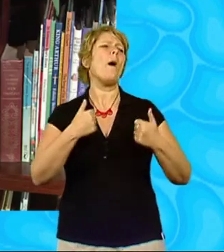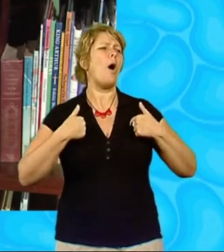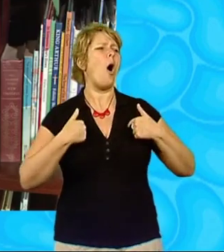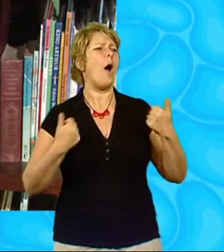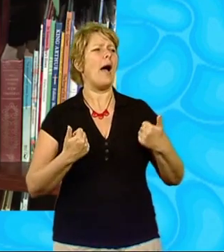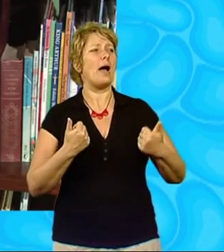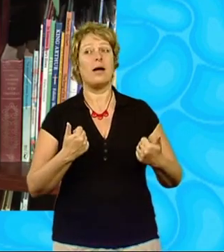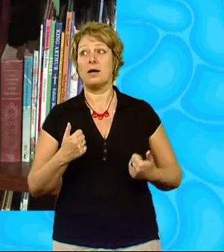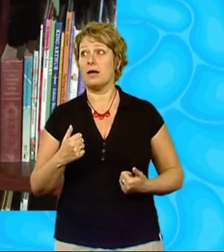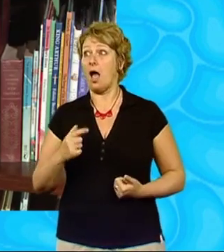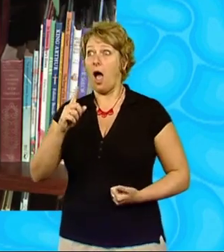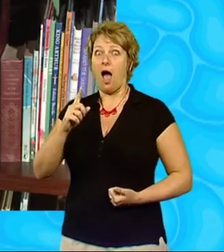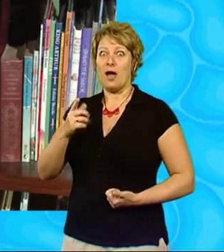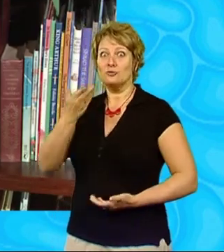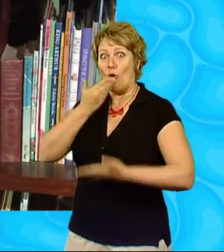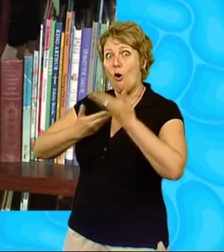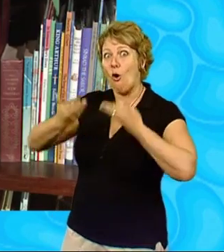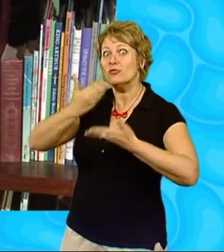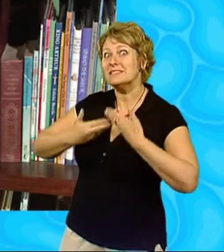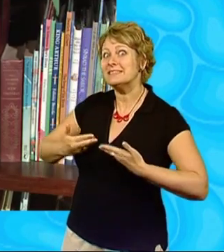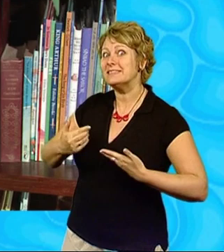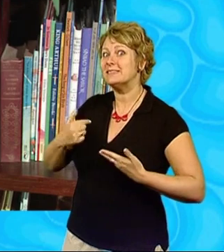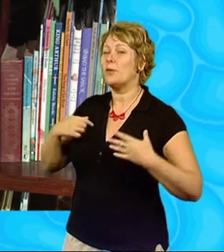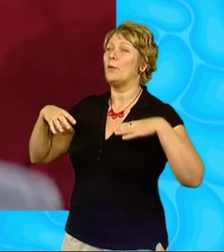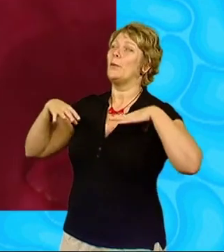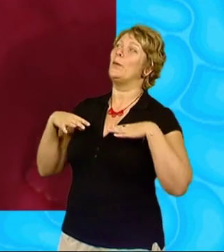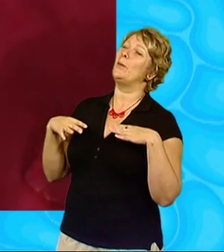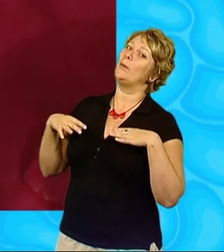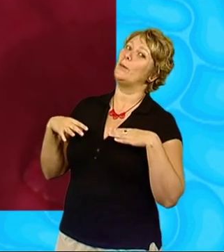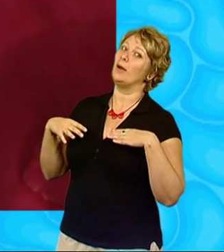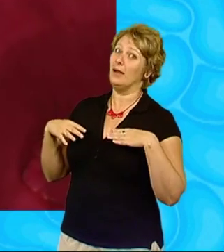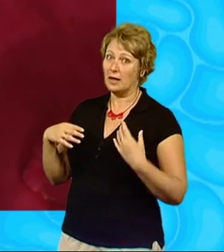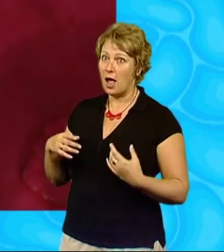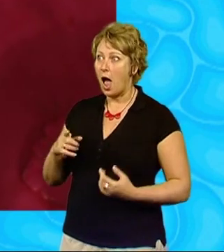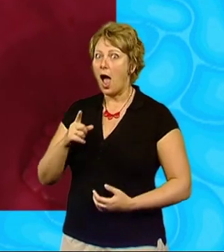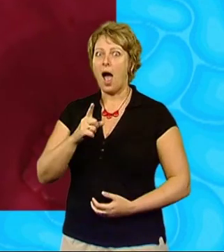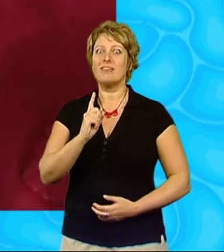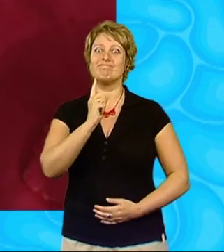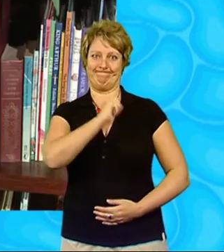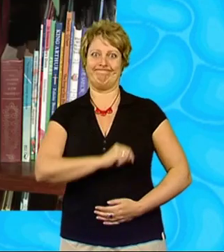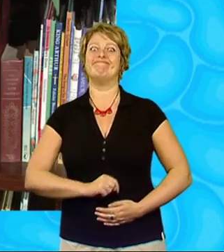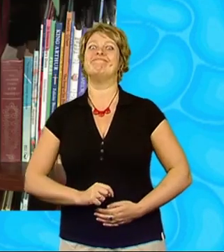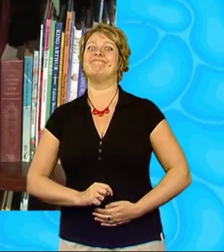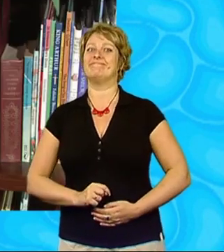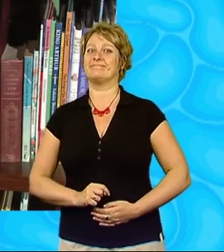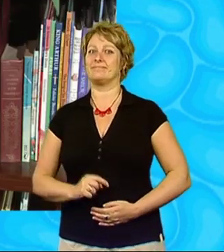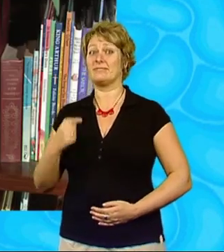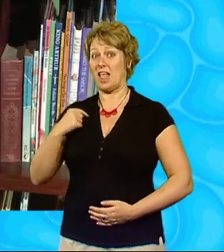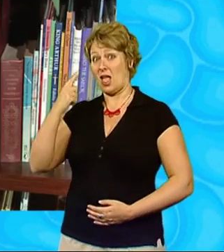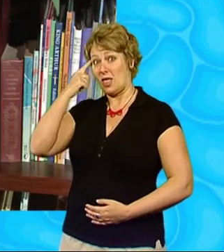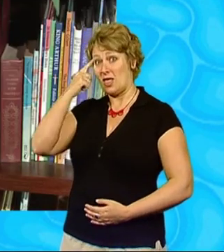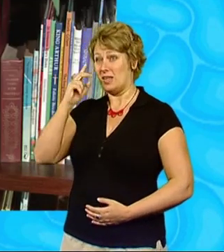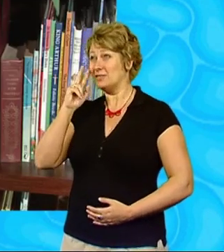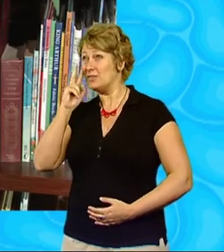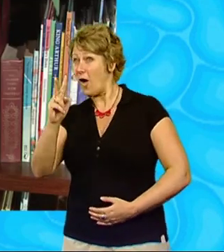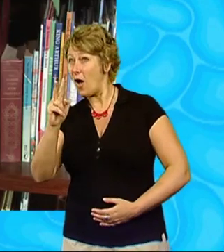You could read us a story, though, while we have a little rest. Yes, of course. I thought of one when I saw you